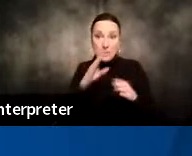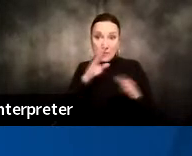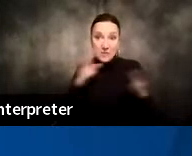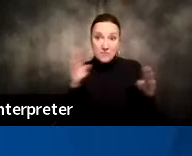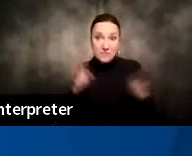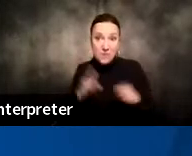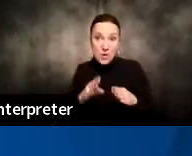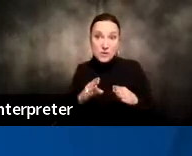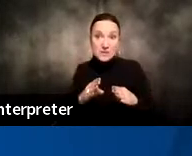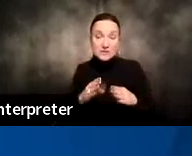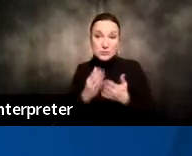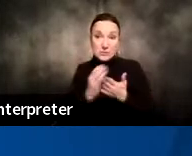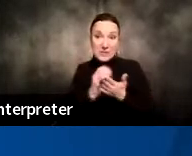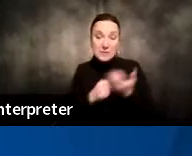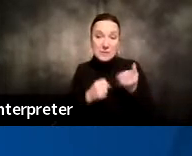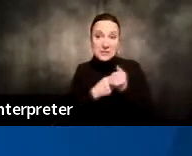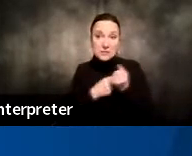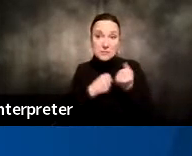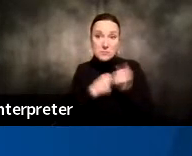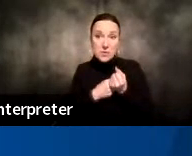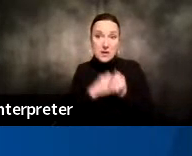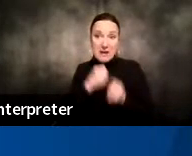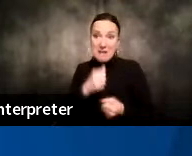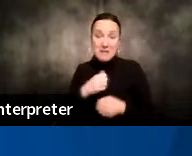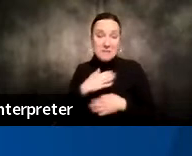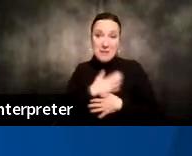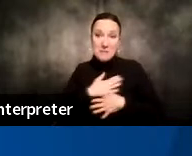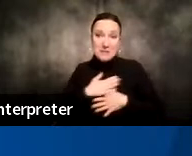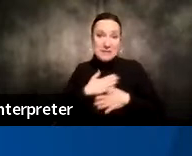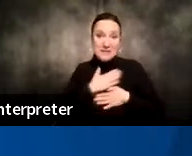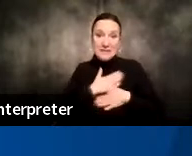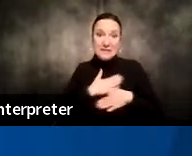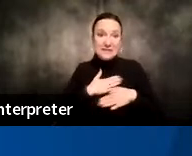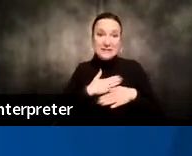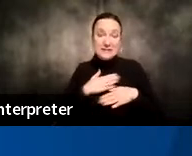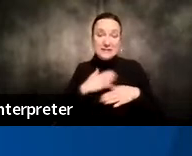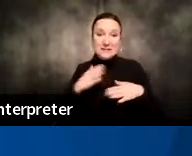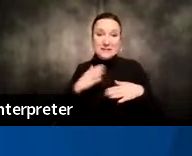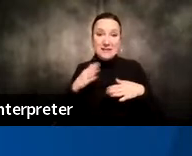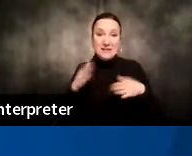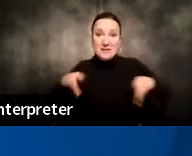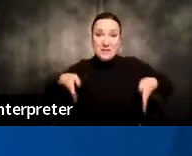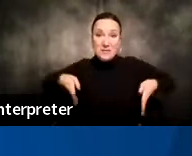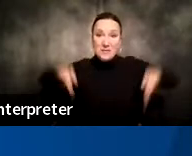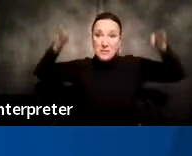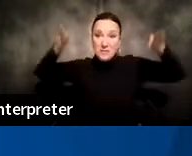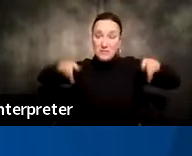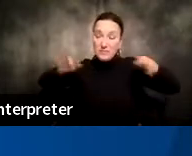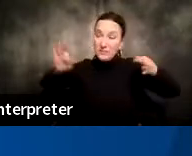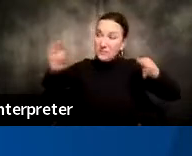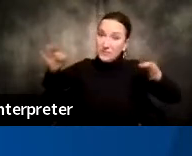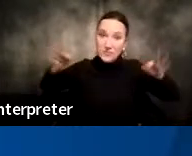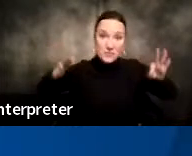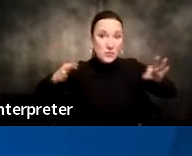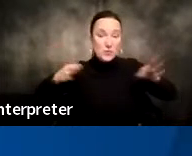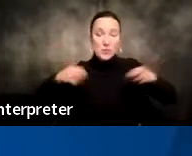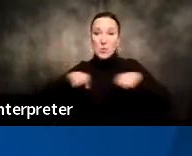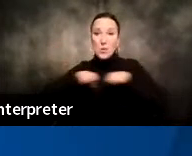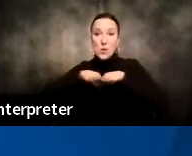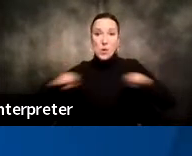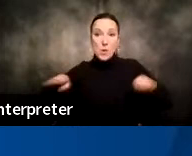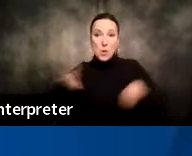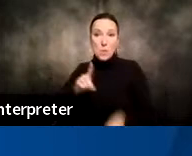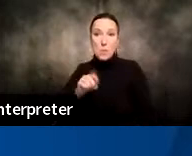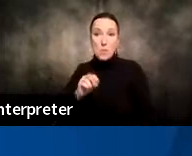can gain my support. I'm not pleased with obstruction to anyone's view, whether it's because of a porch or if it's because